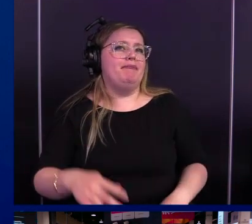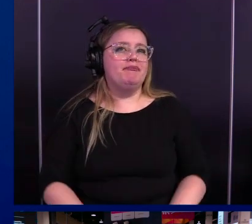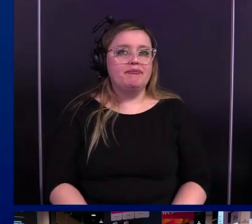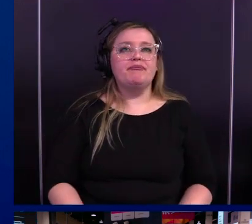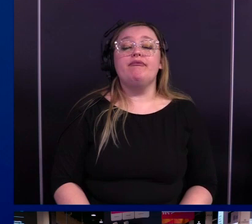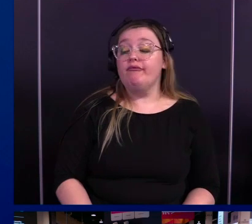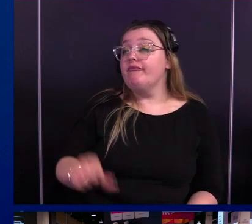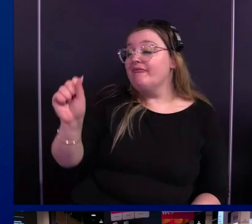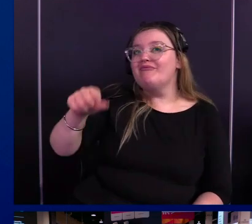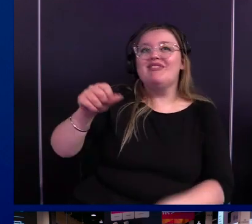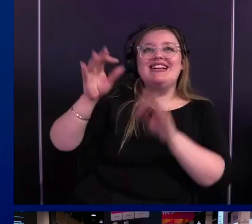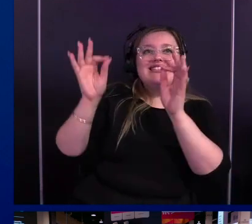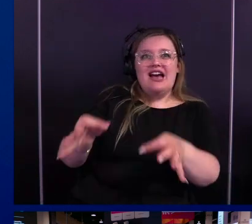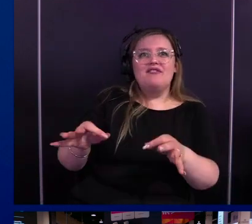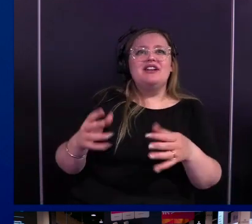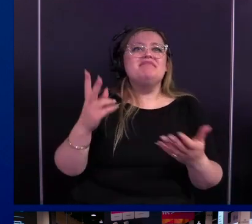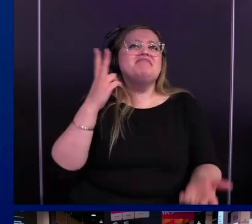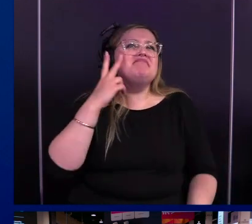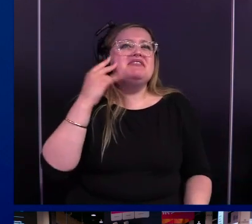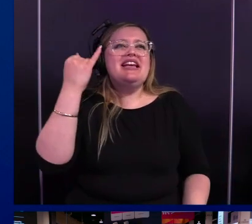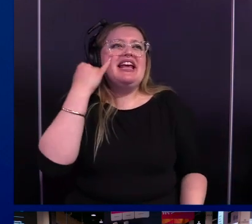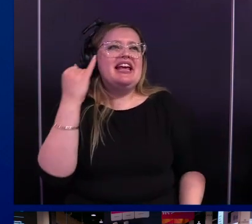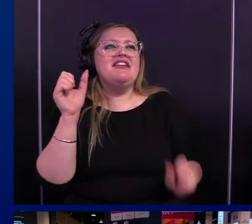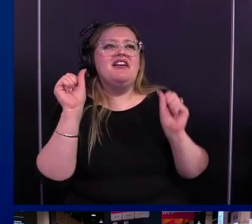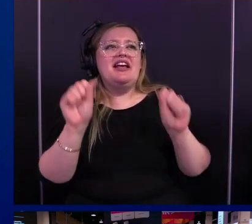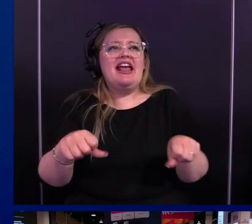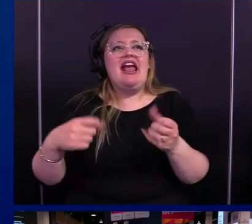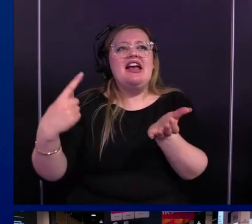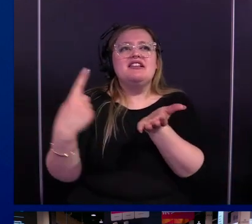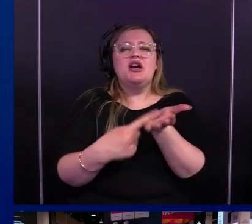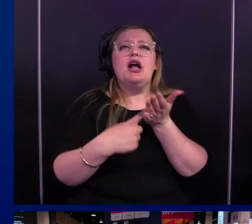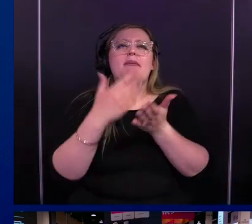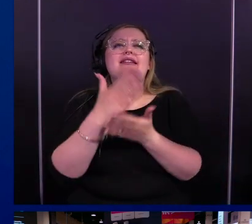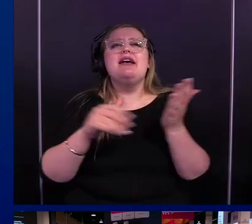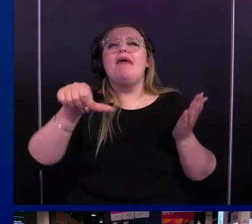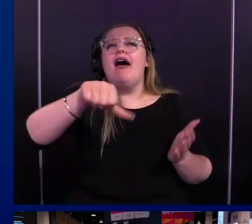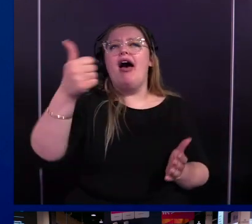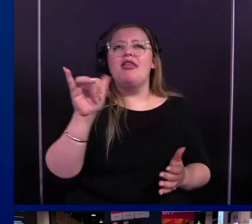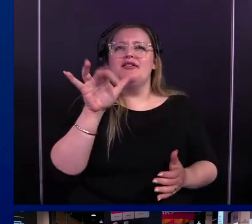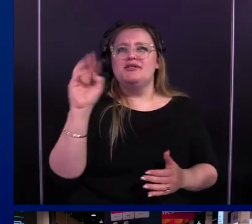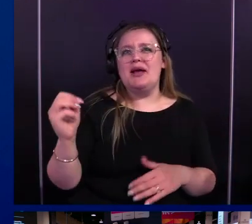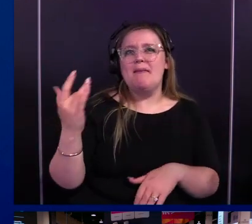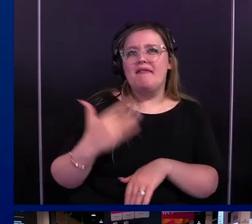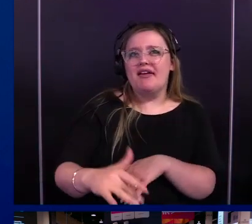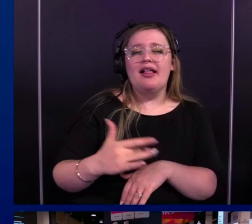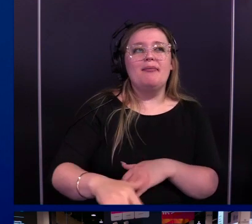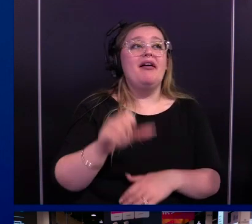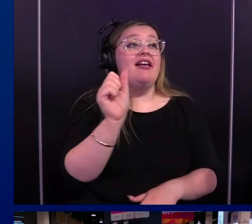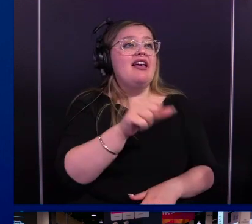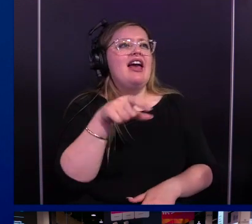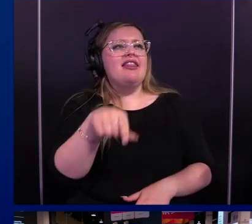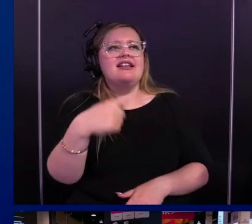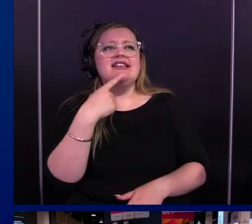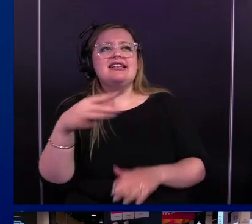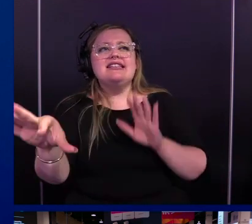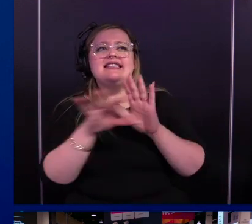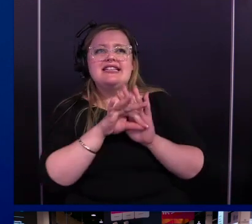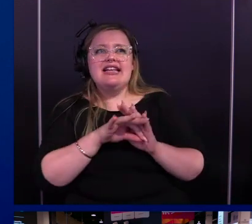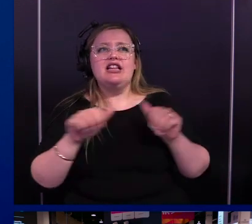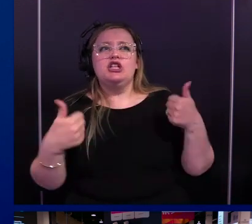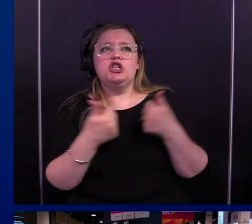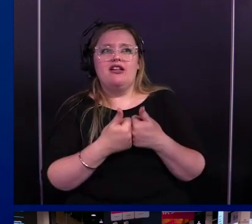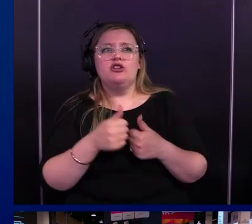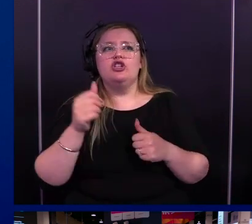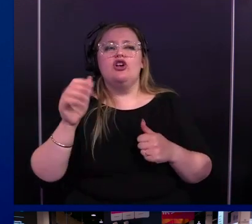see if I can jump into one of these and just talk about some of the other jams we have available. Yeah. Cool. So this one says, Selected Challenges of reInvent